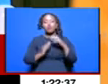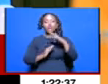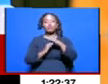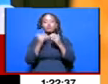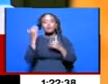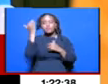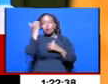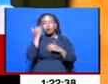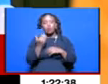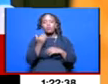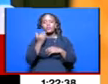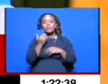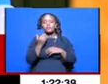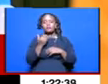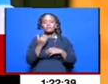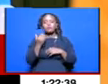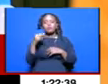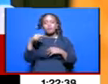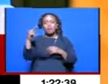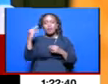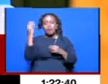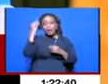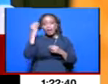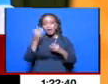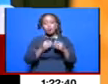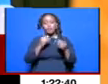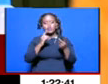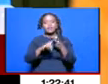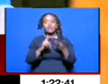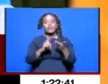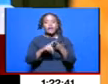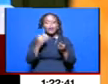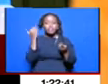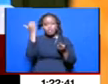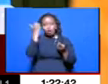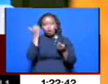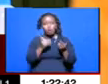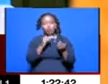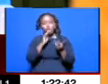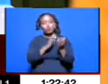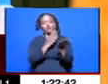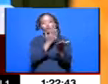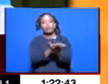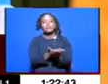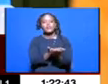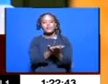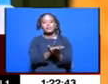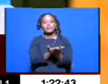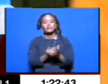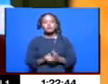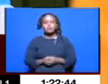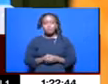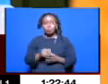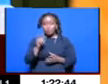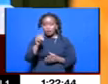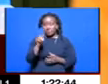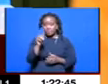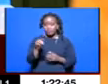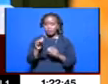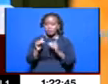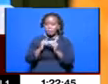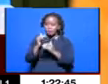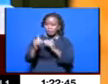say, the High Court and Court of Appeal. In this process,